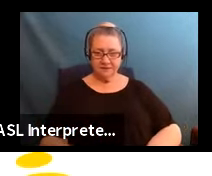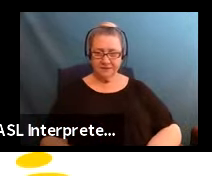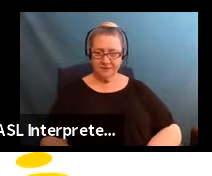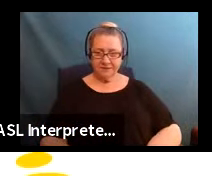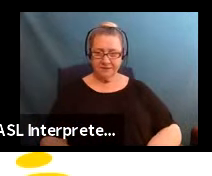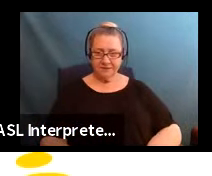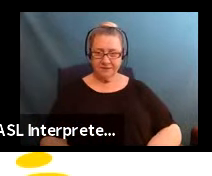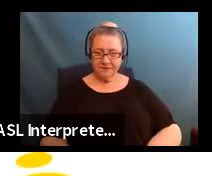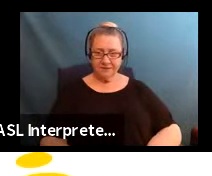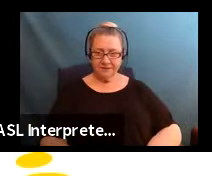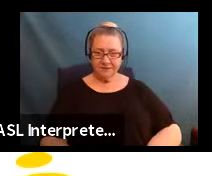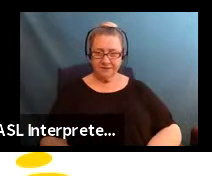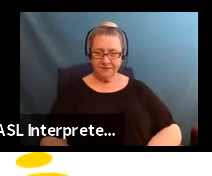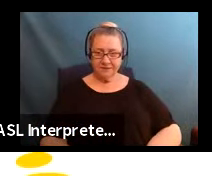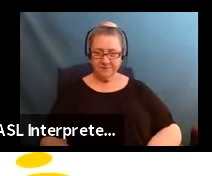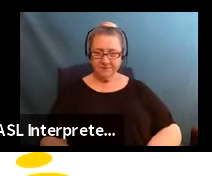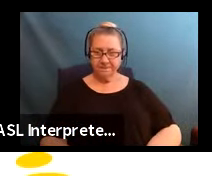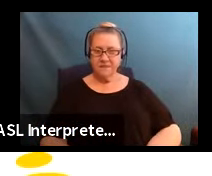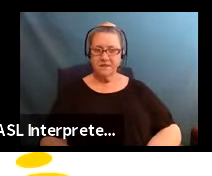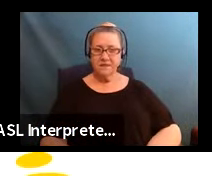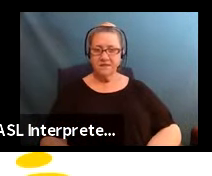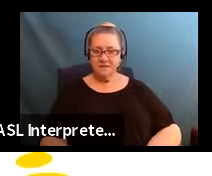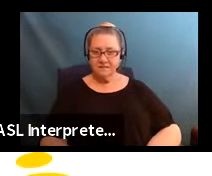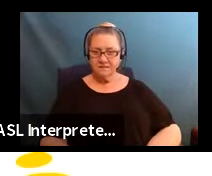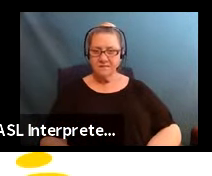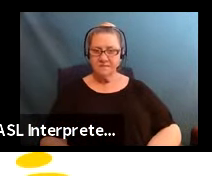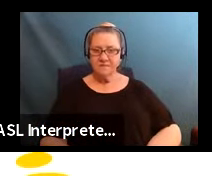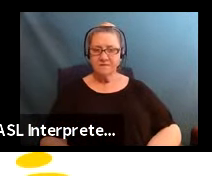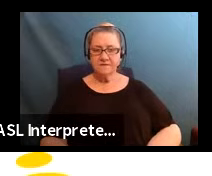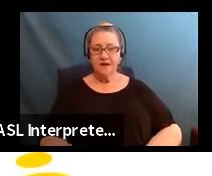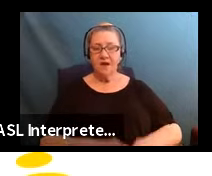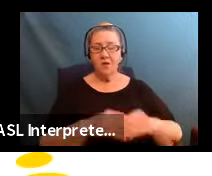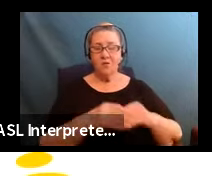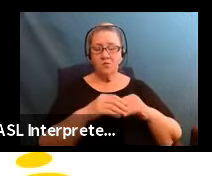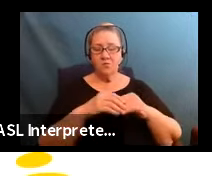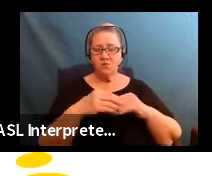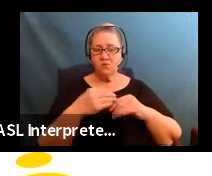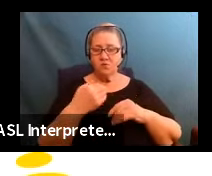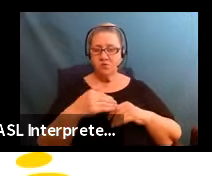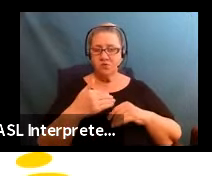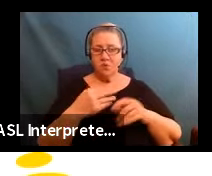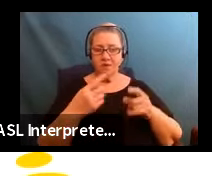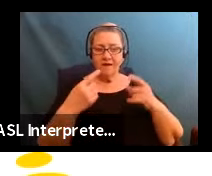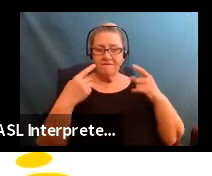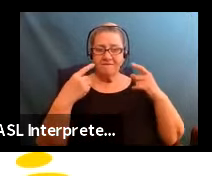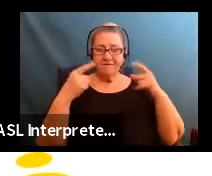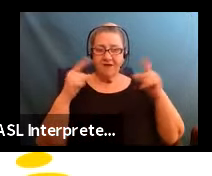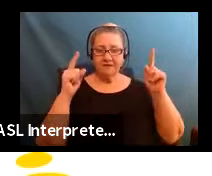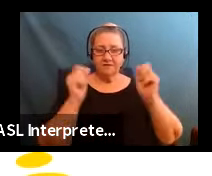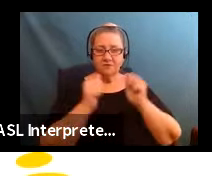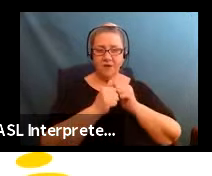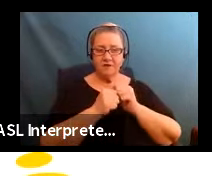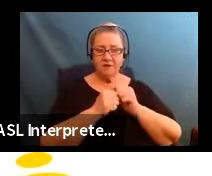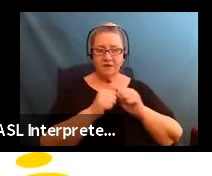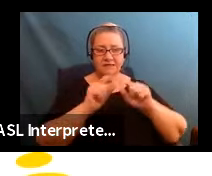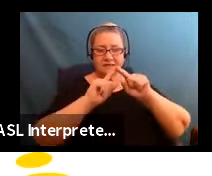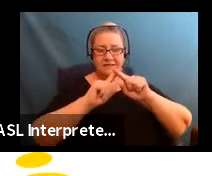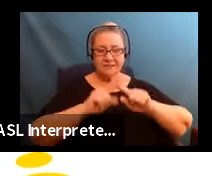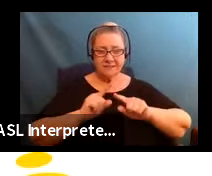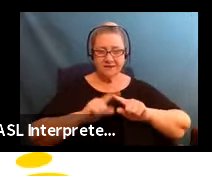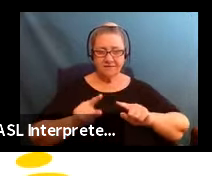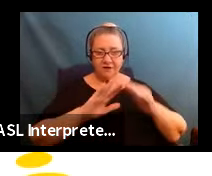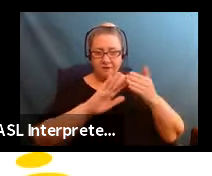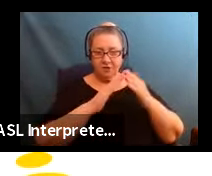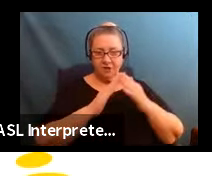believe, within churches, quinceañeras, and other community type that are traditional is excellent. As a